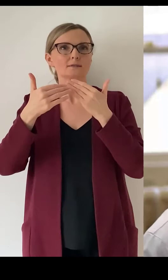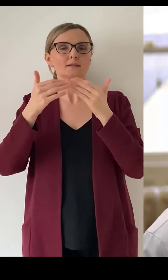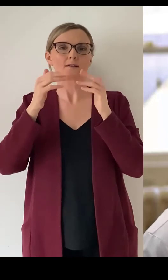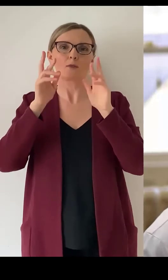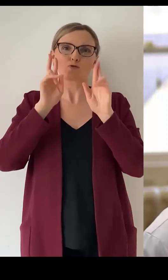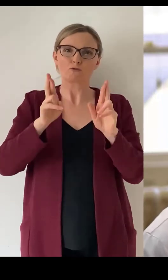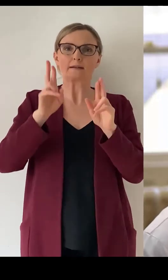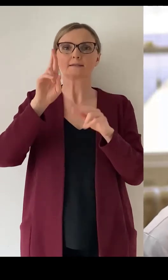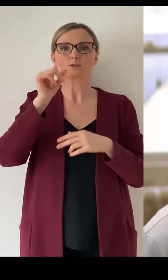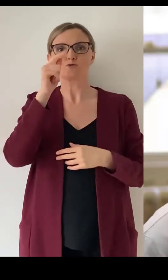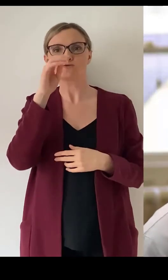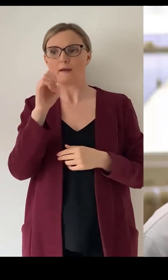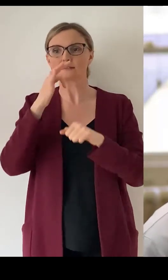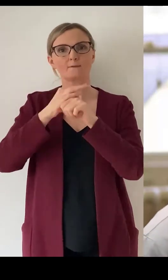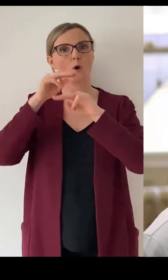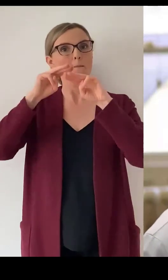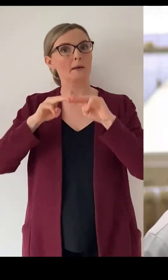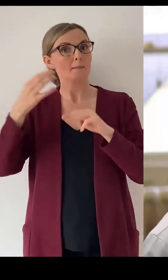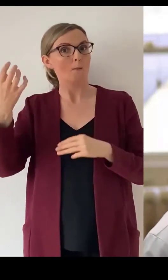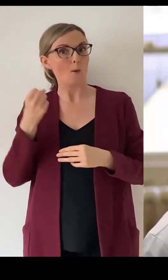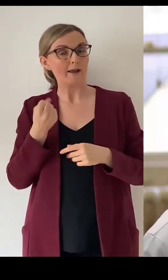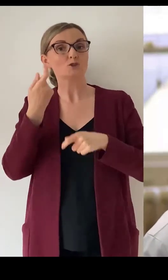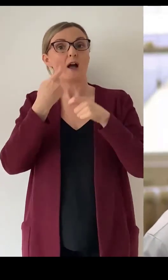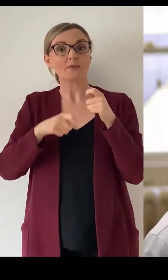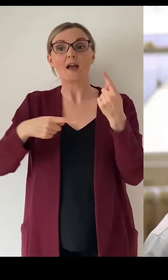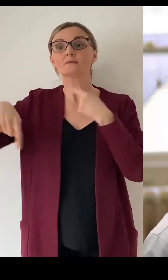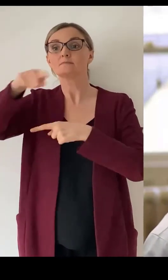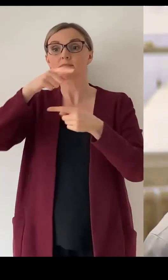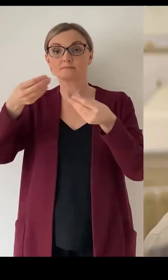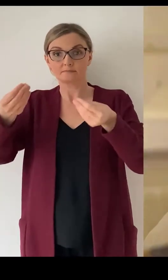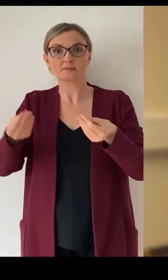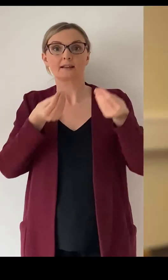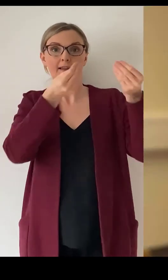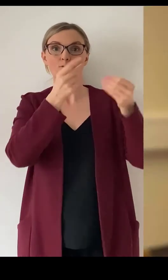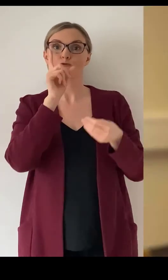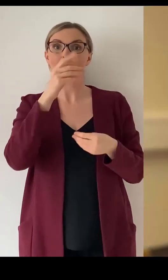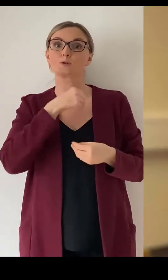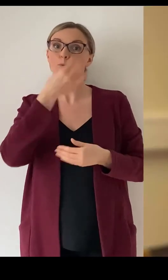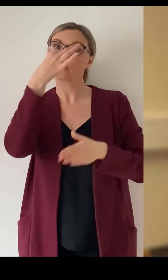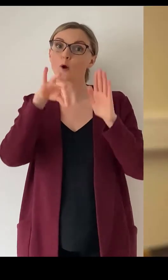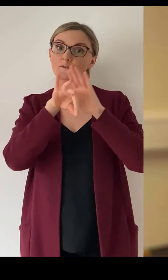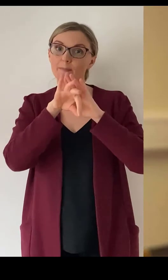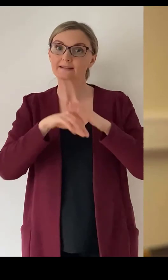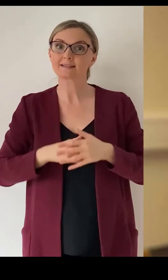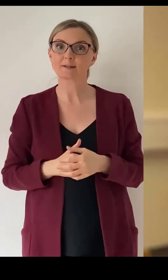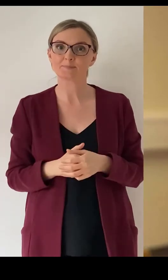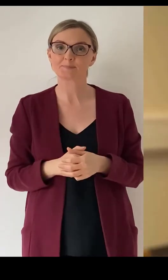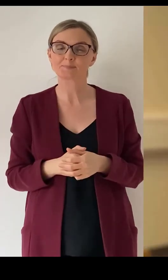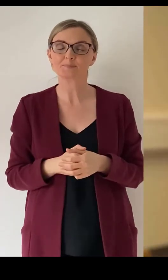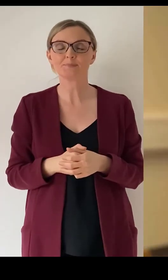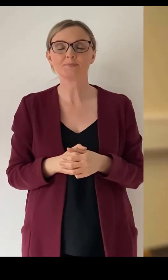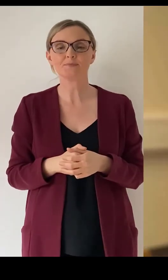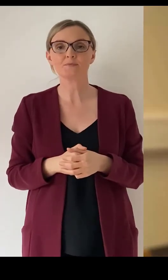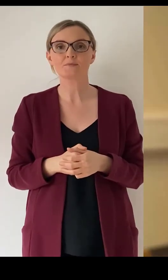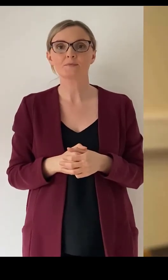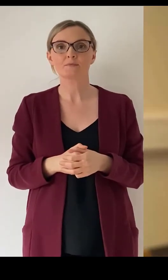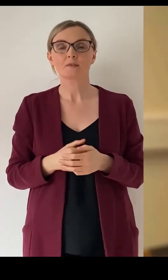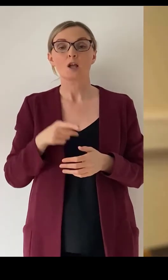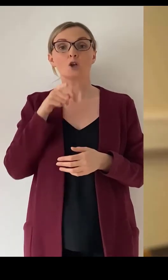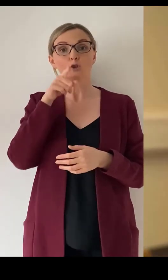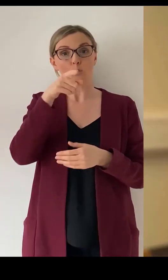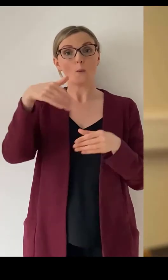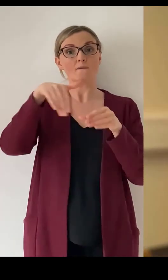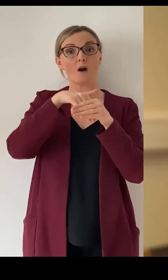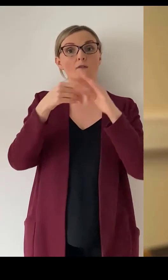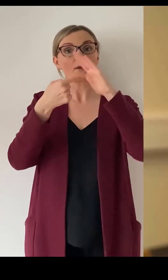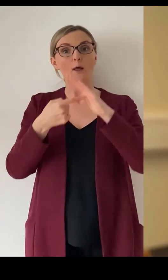for the minimum wage would be, and then to forward that recommendation to government. You were on the Low Pay Commission for 4